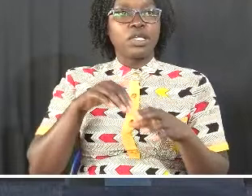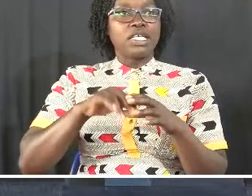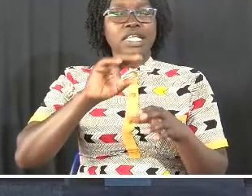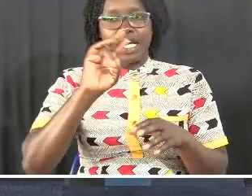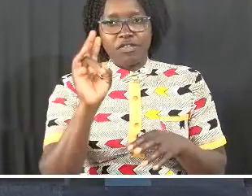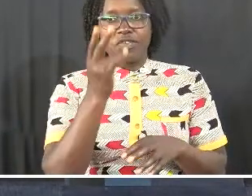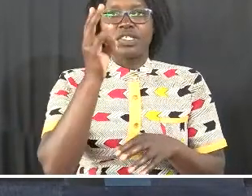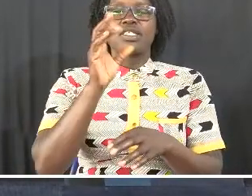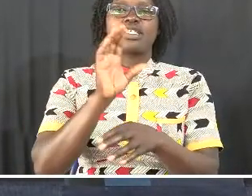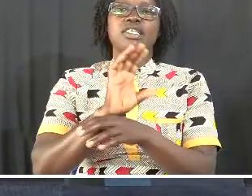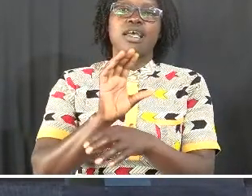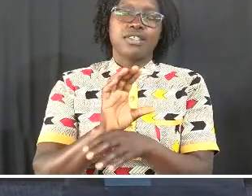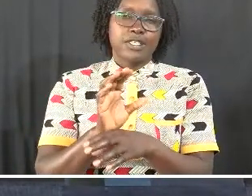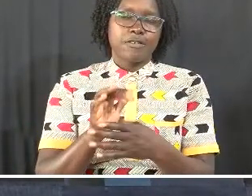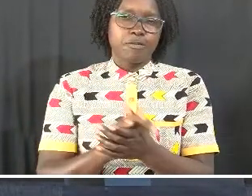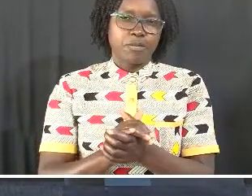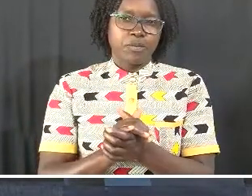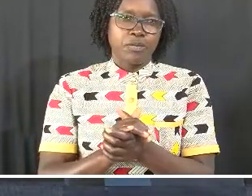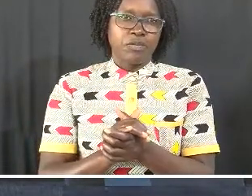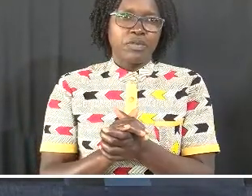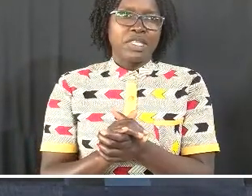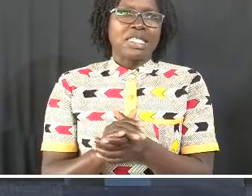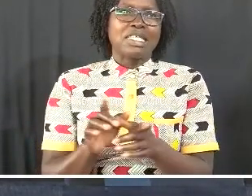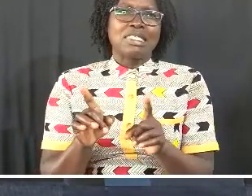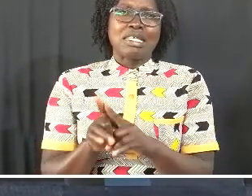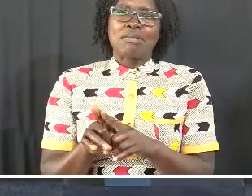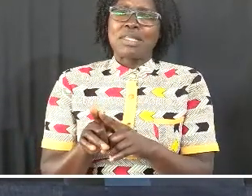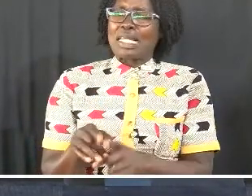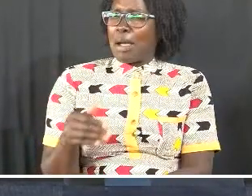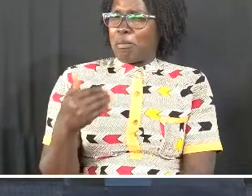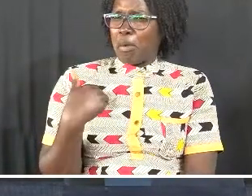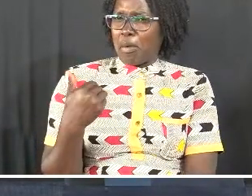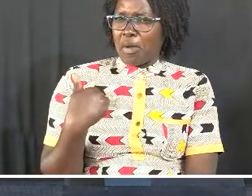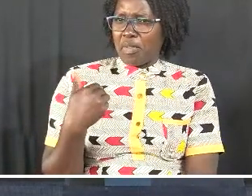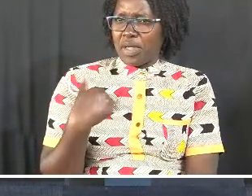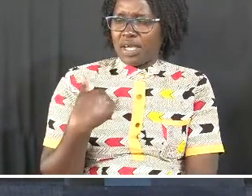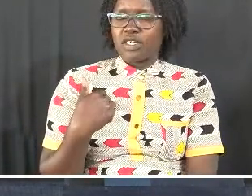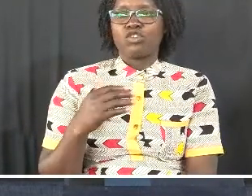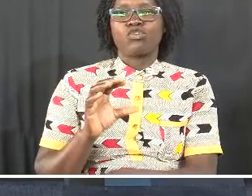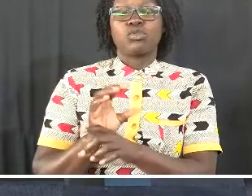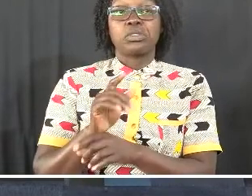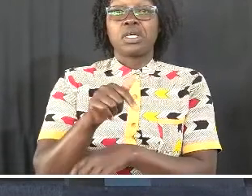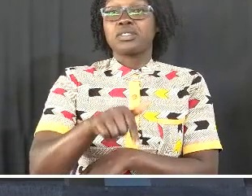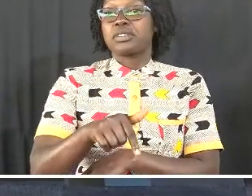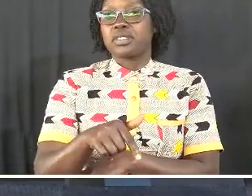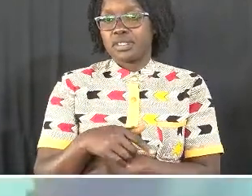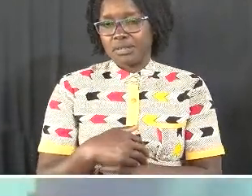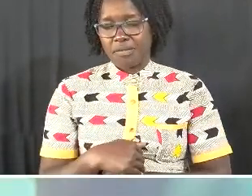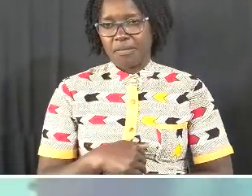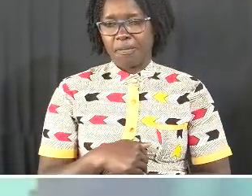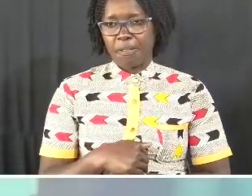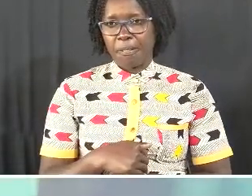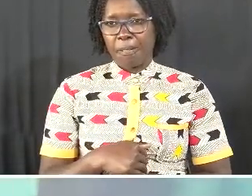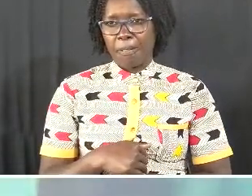Adventist church who are wreaking havoc in this church.